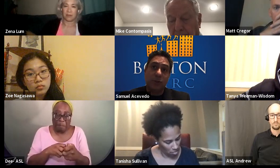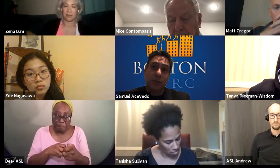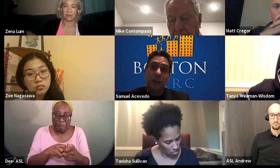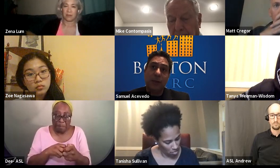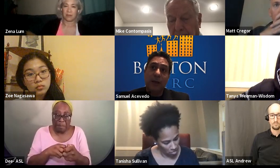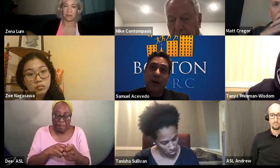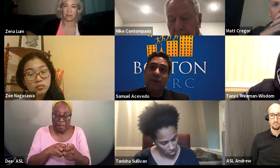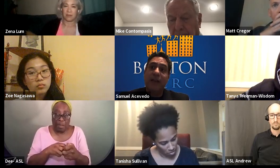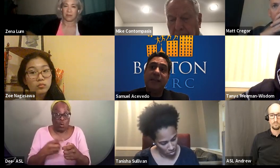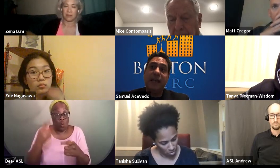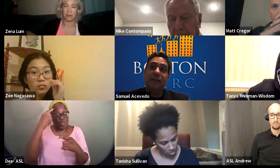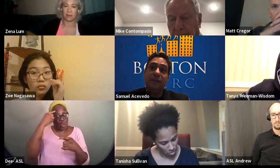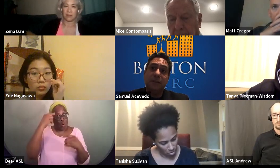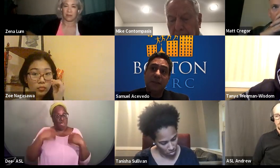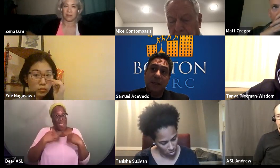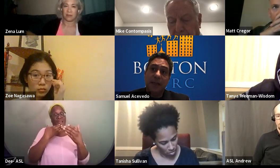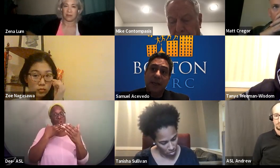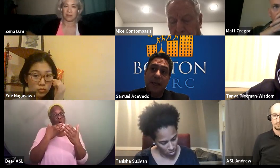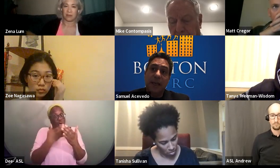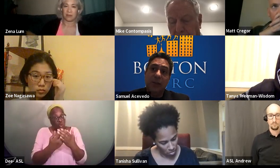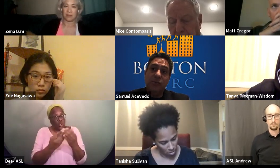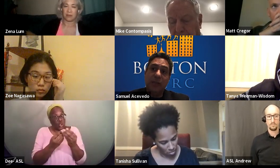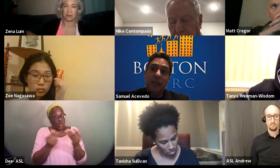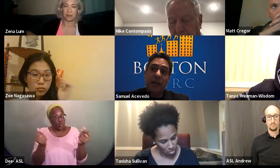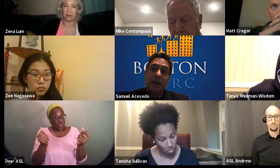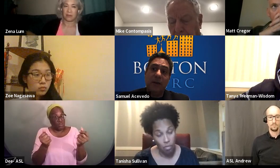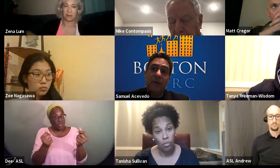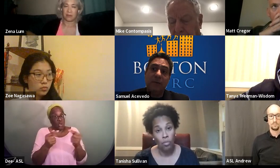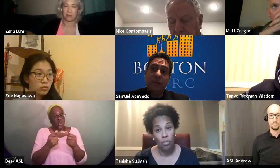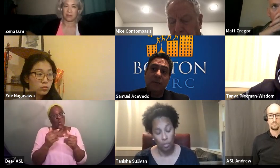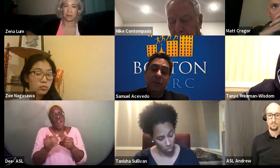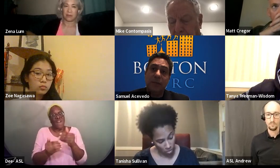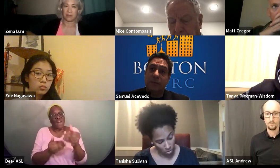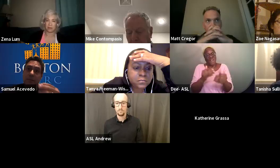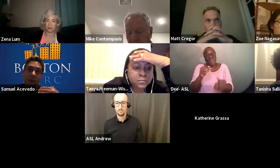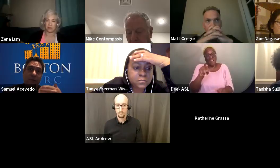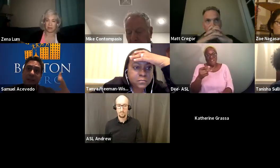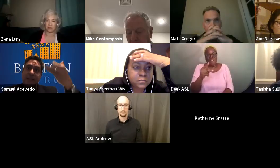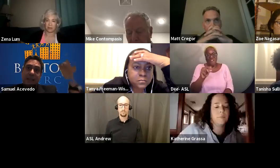elegant solution of phasing in and using